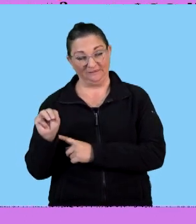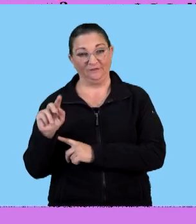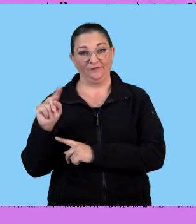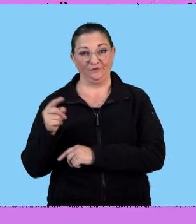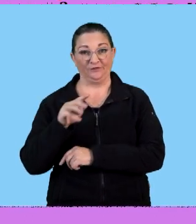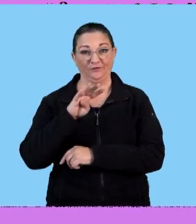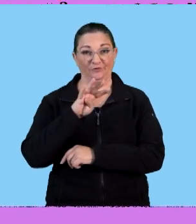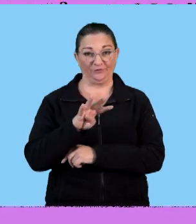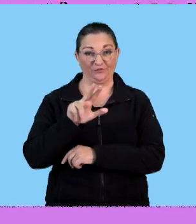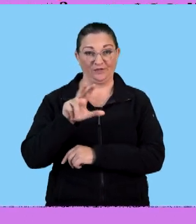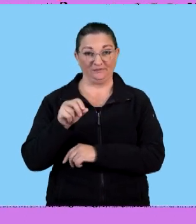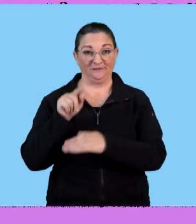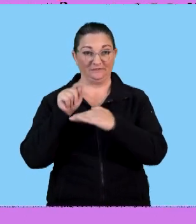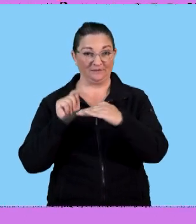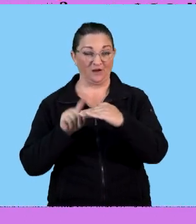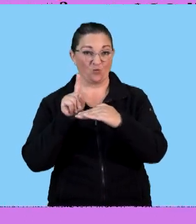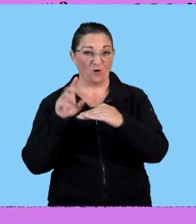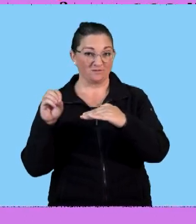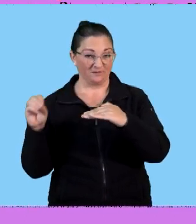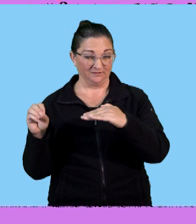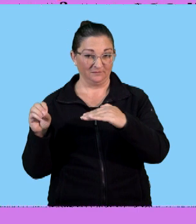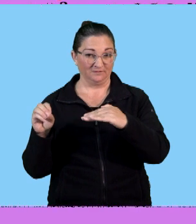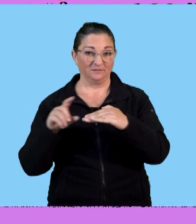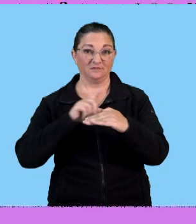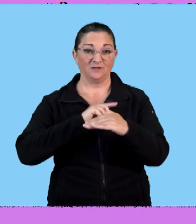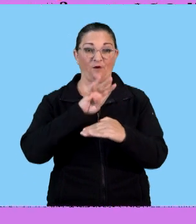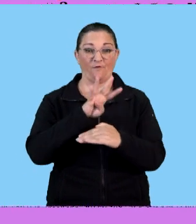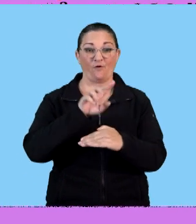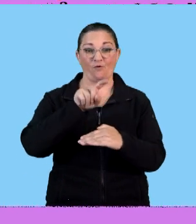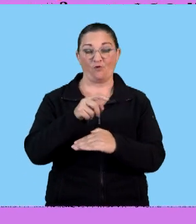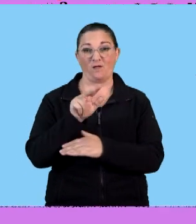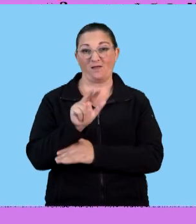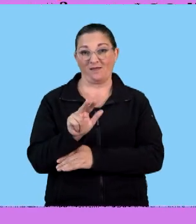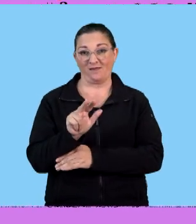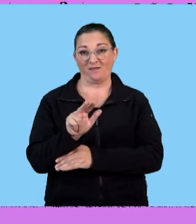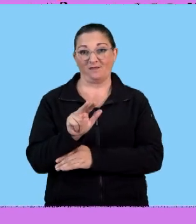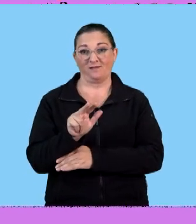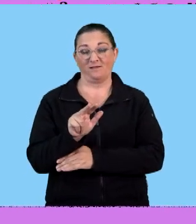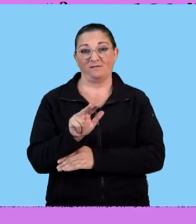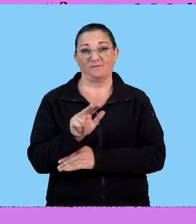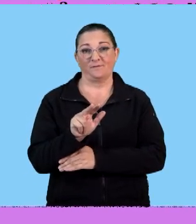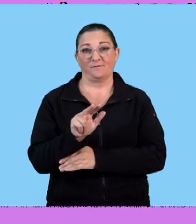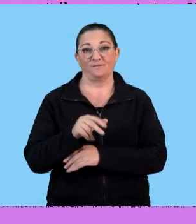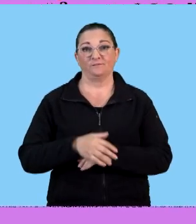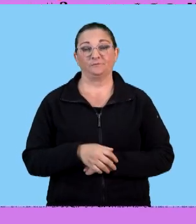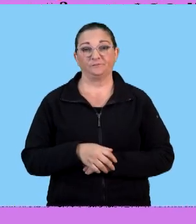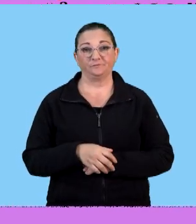all. So 480 divided by 100. So that will give us 4,8. So this equals to